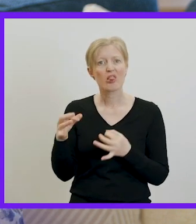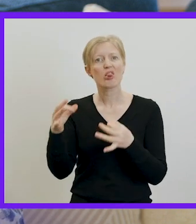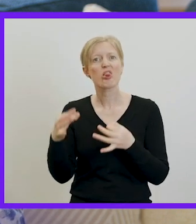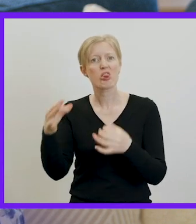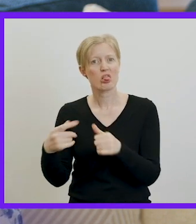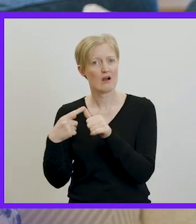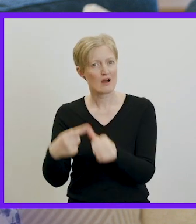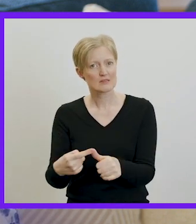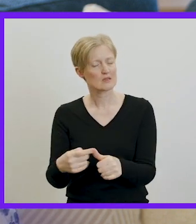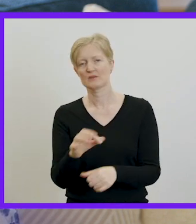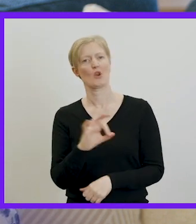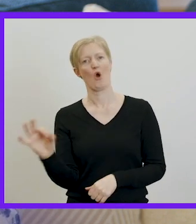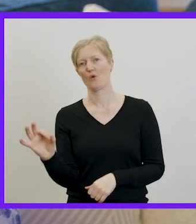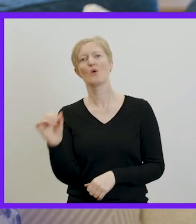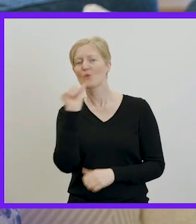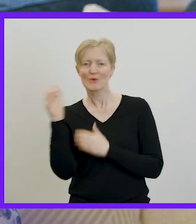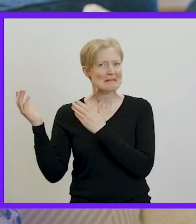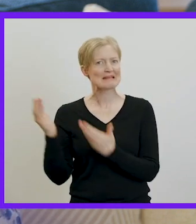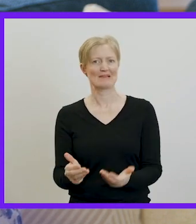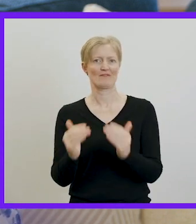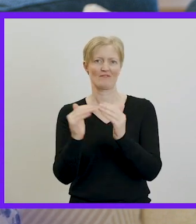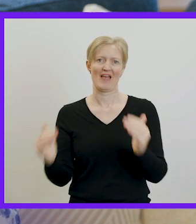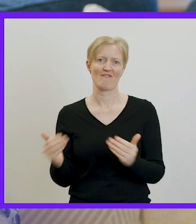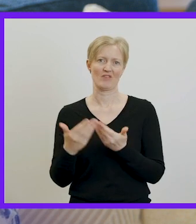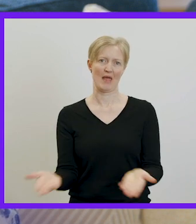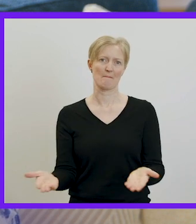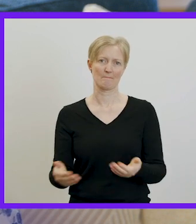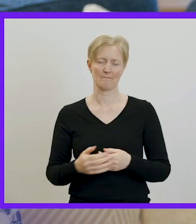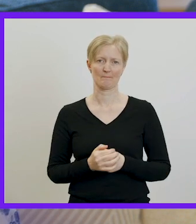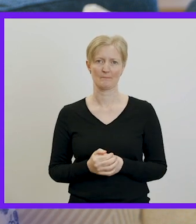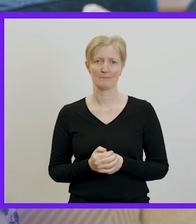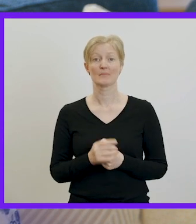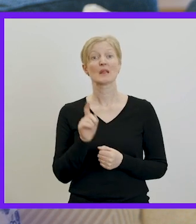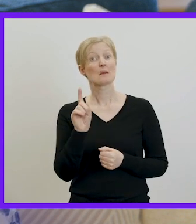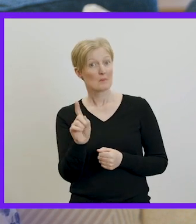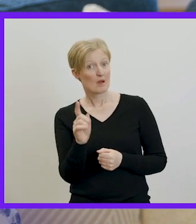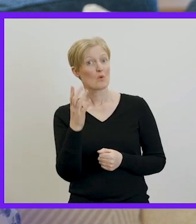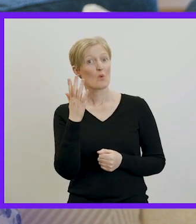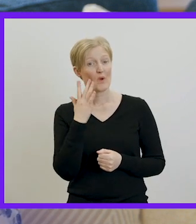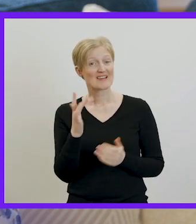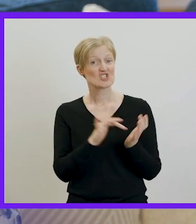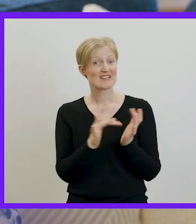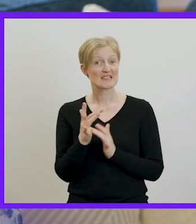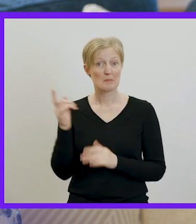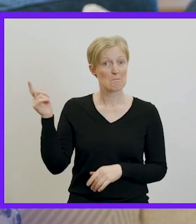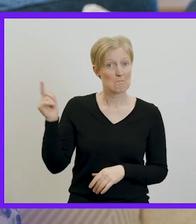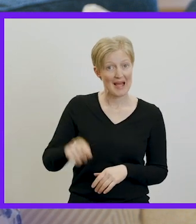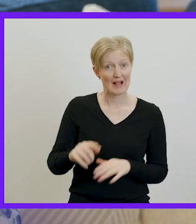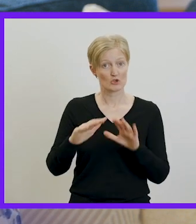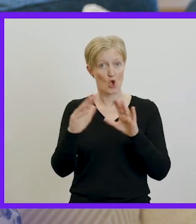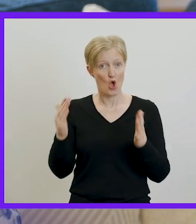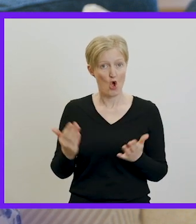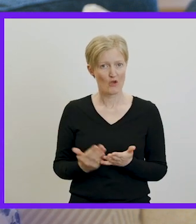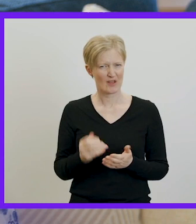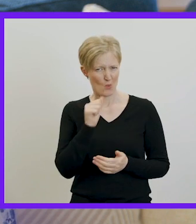putting them off? I tell you, he will see that they get justice and quickly. However, when the Son of Man comes, will he